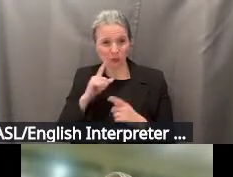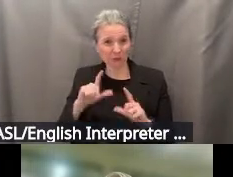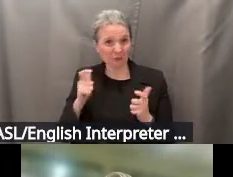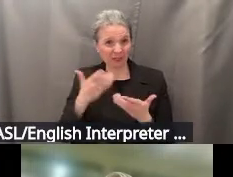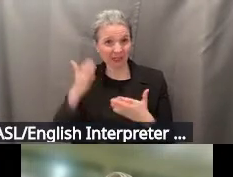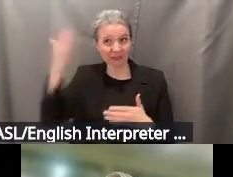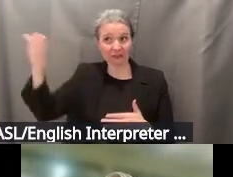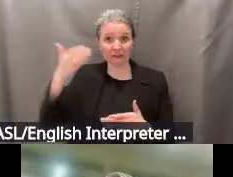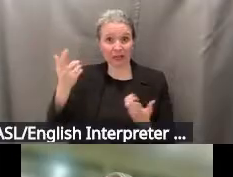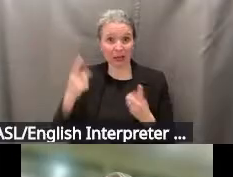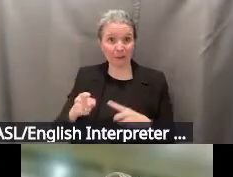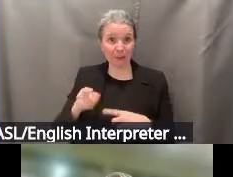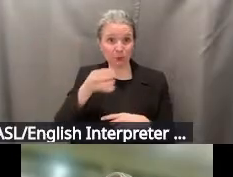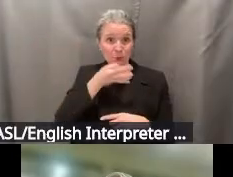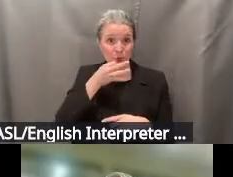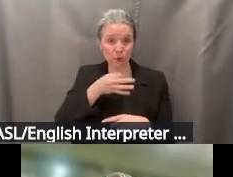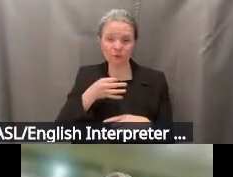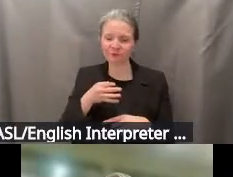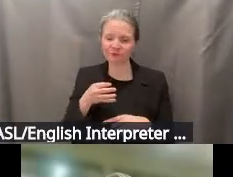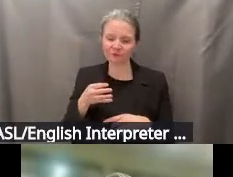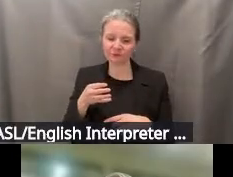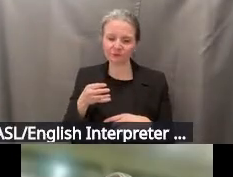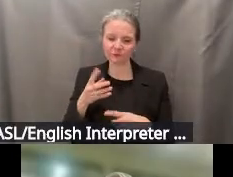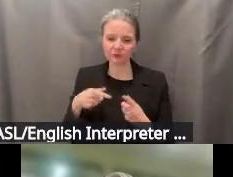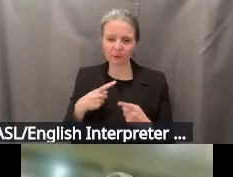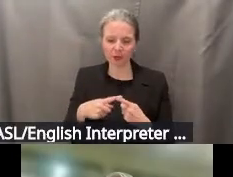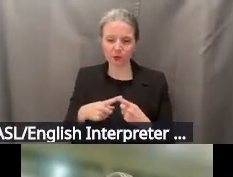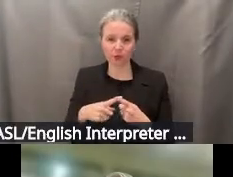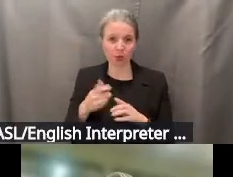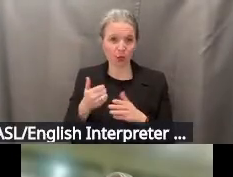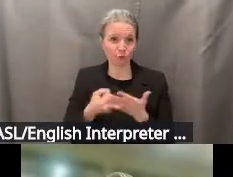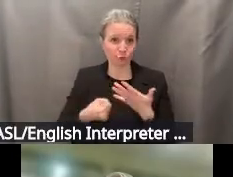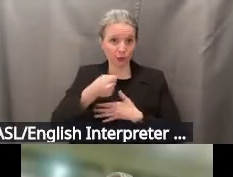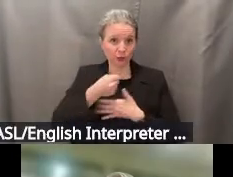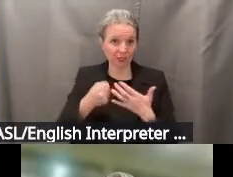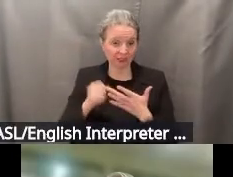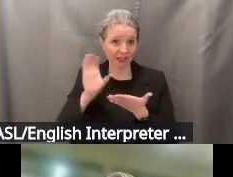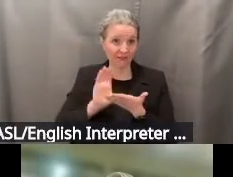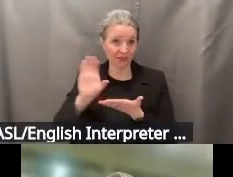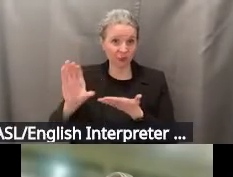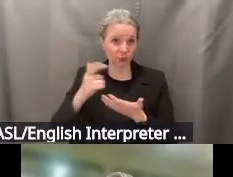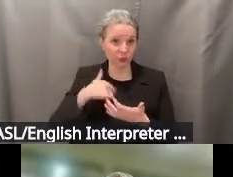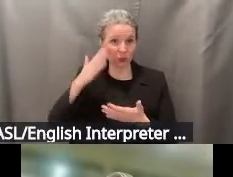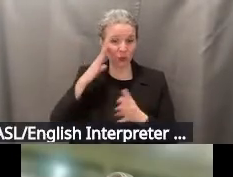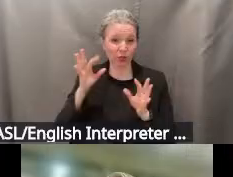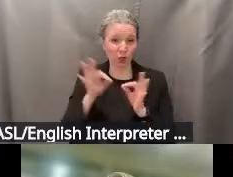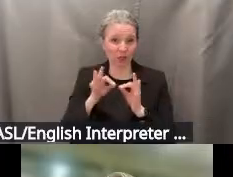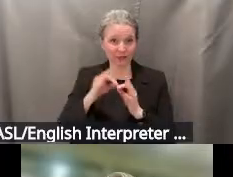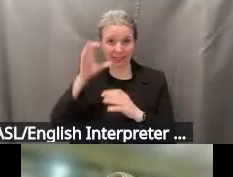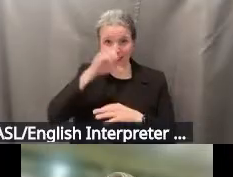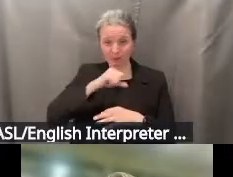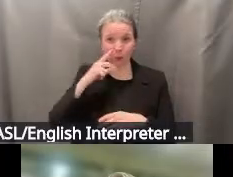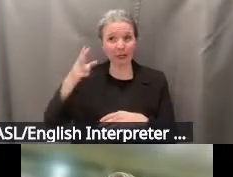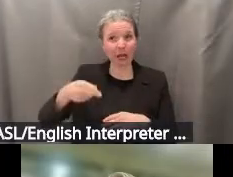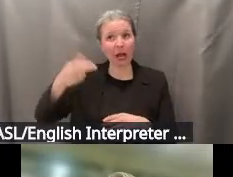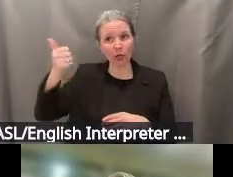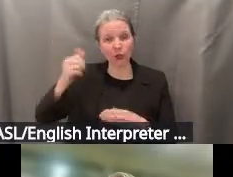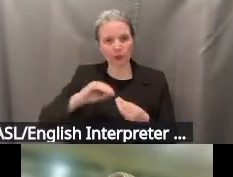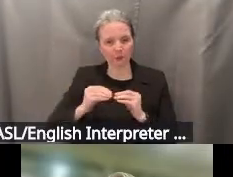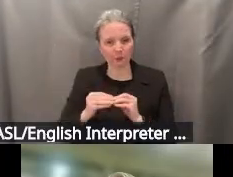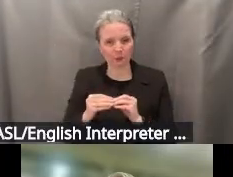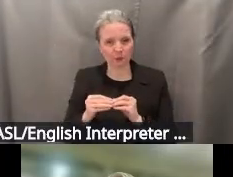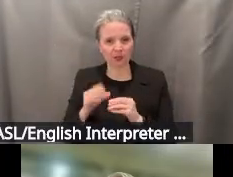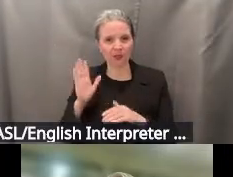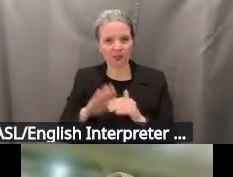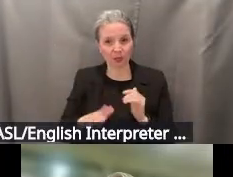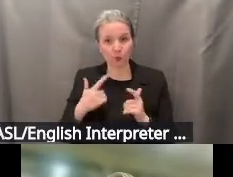that are happening in the coming months and years about prioritizing investments because we know the cost estimate is going to be a higher number than